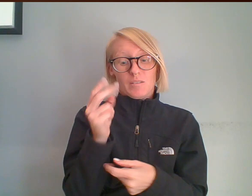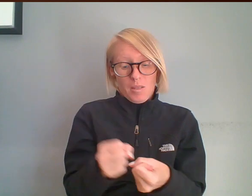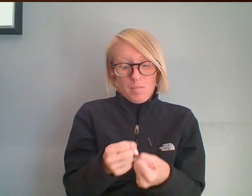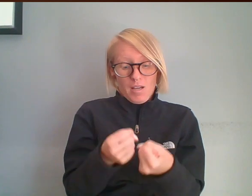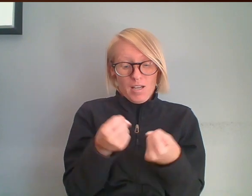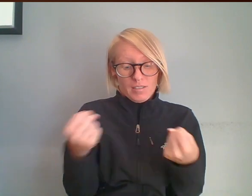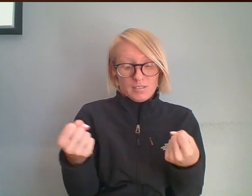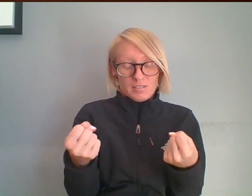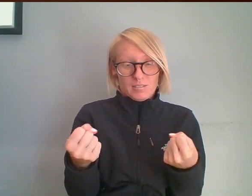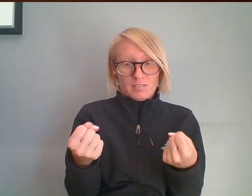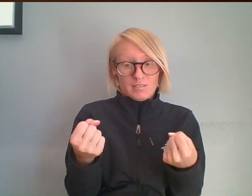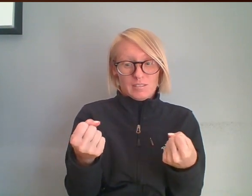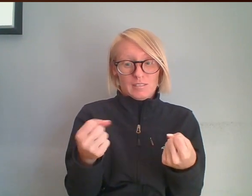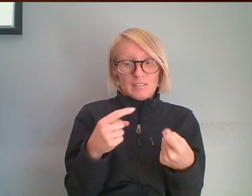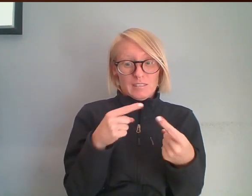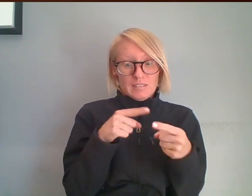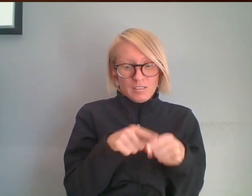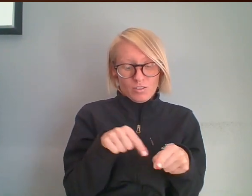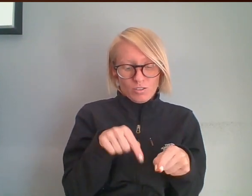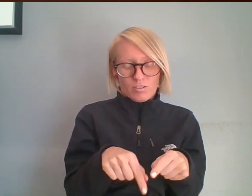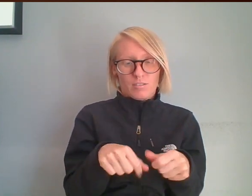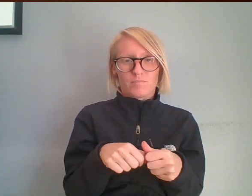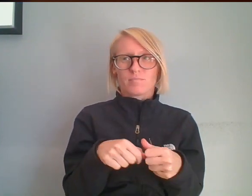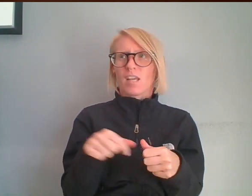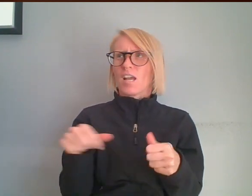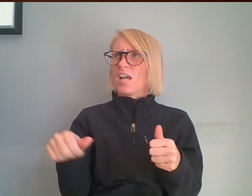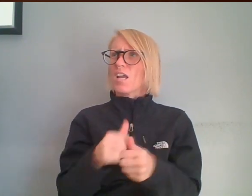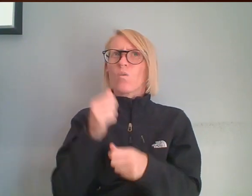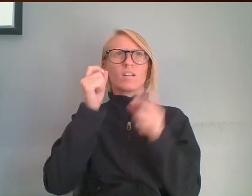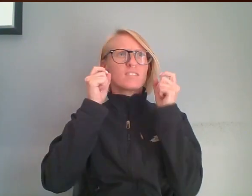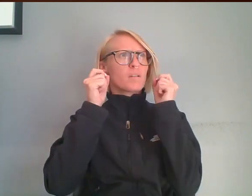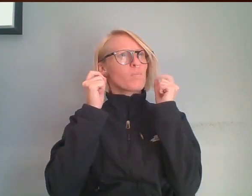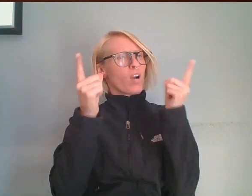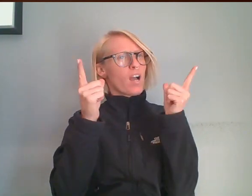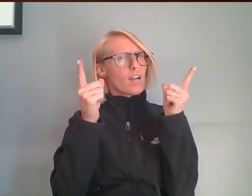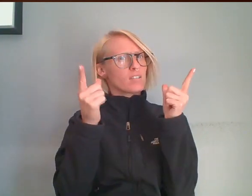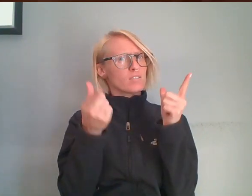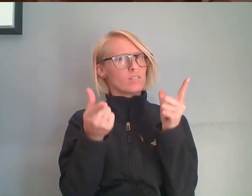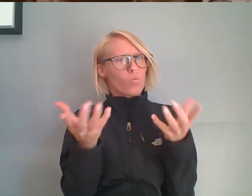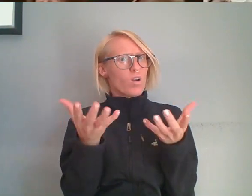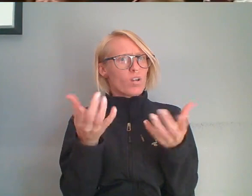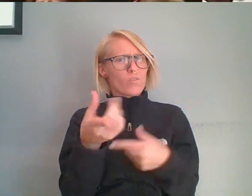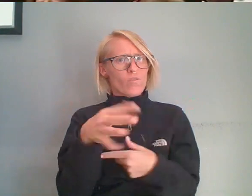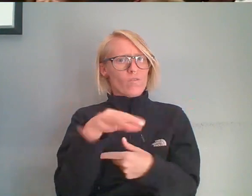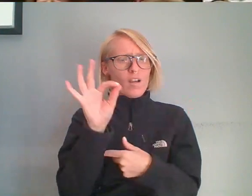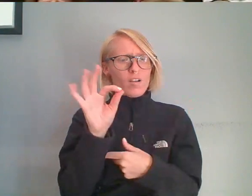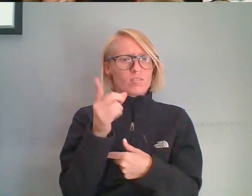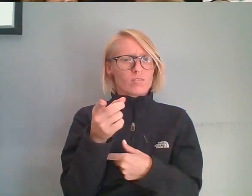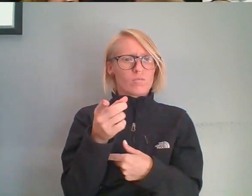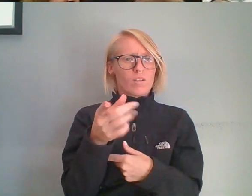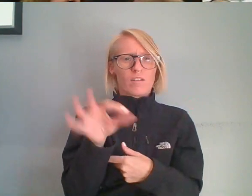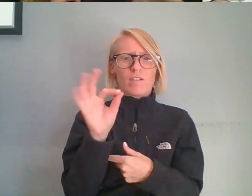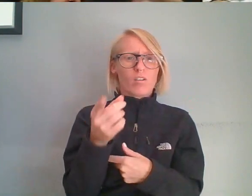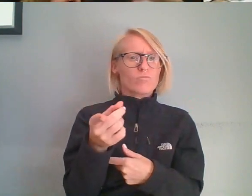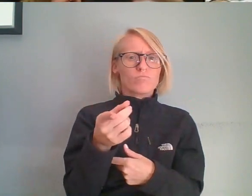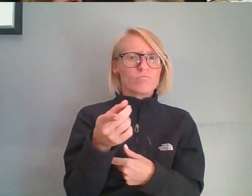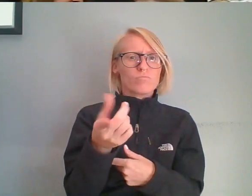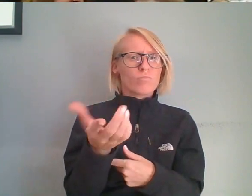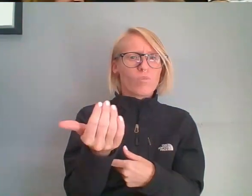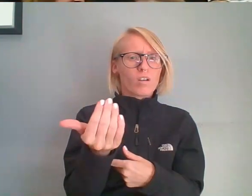you looked in there. Okay, was anybody surprised by what you found in the box? What did you find, sir? What was in the